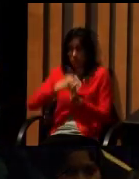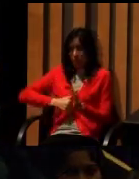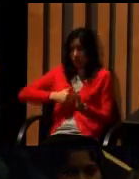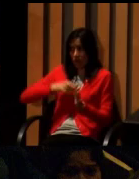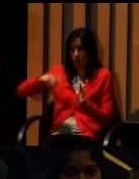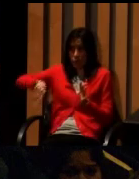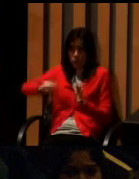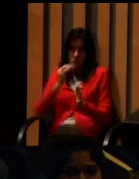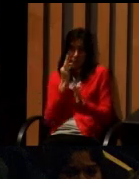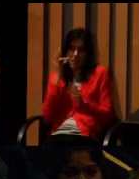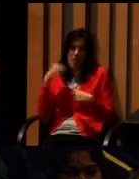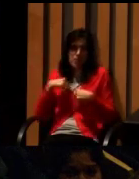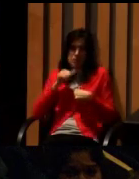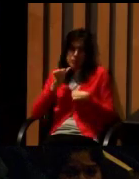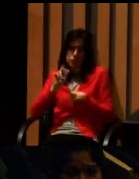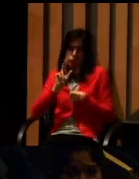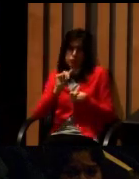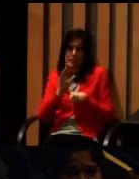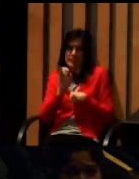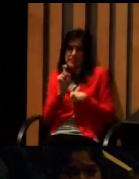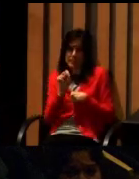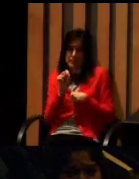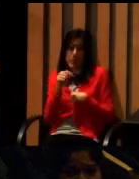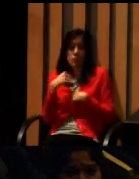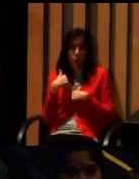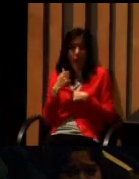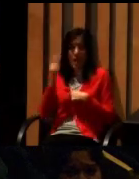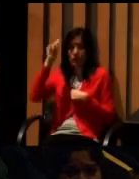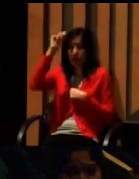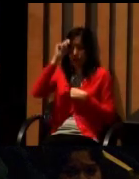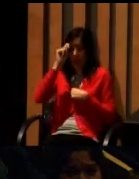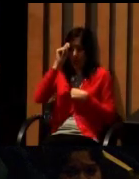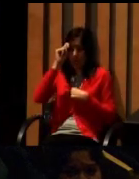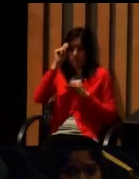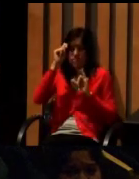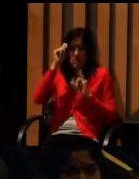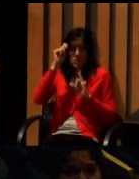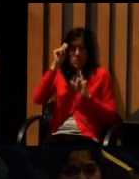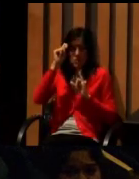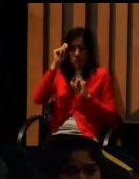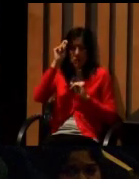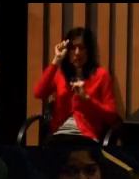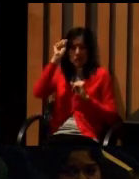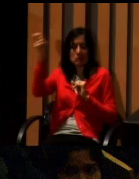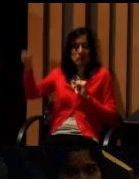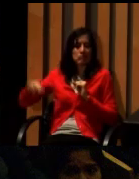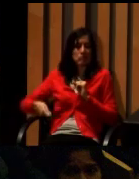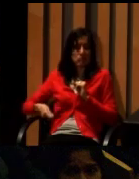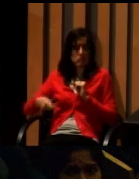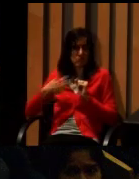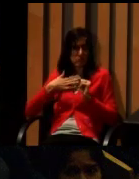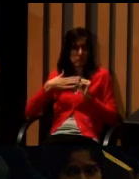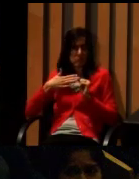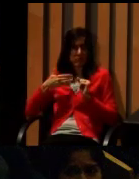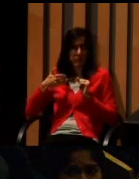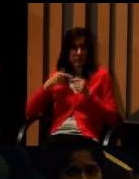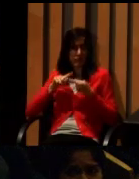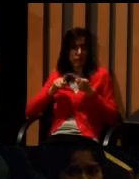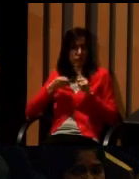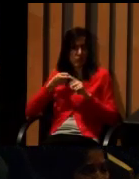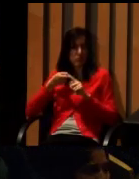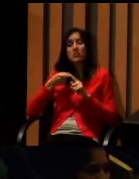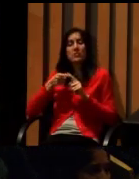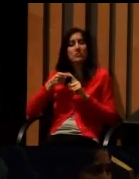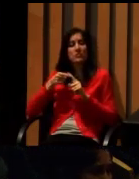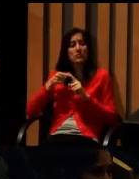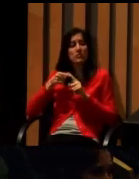So the fact that, like, I had to wear that hat and take it off, like, it makes me think. Like, I actually have friends that are Native American, and now